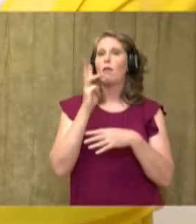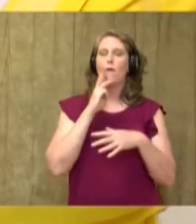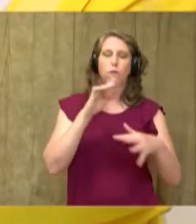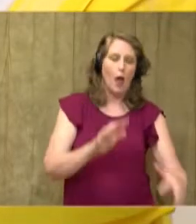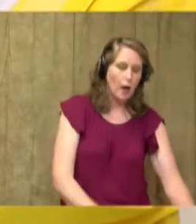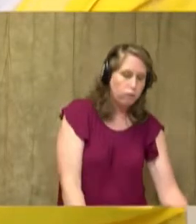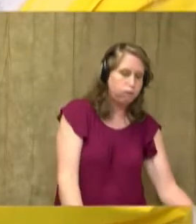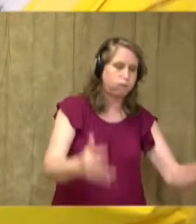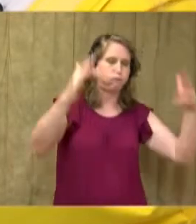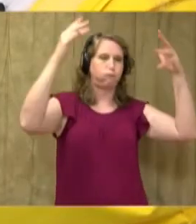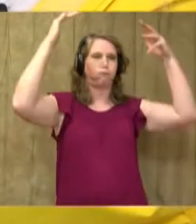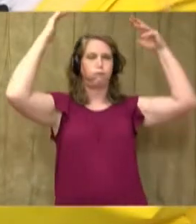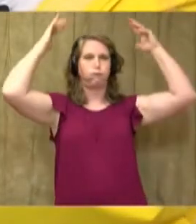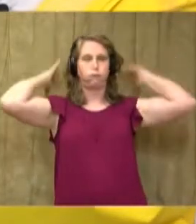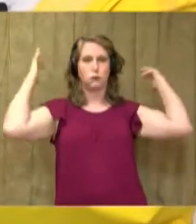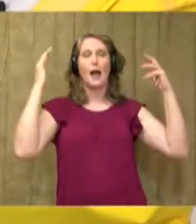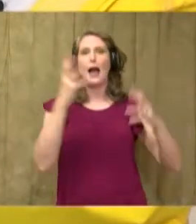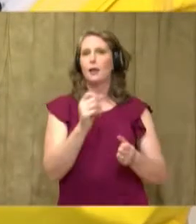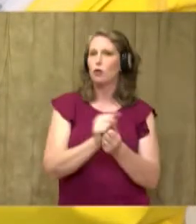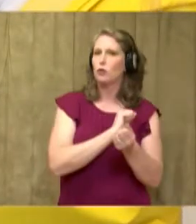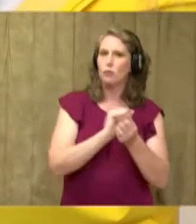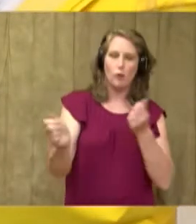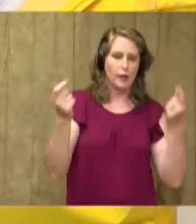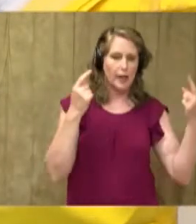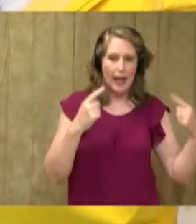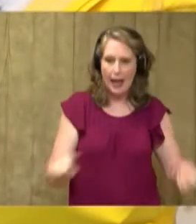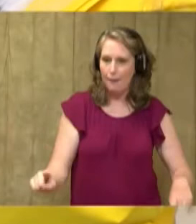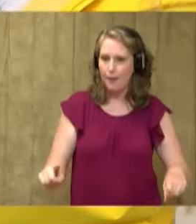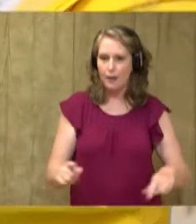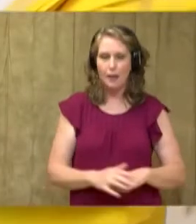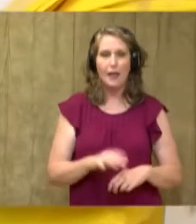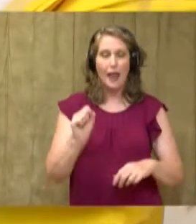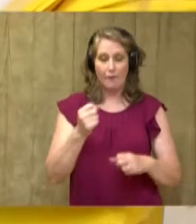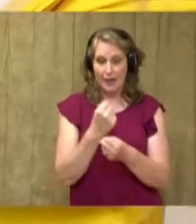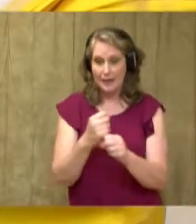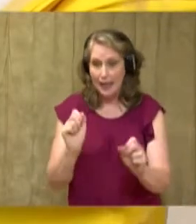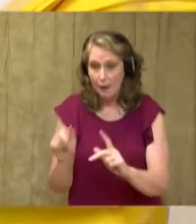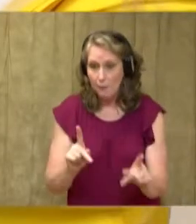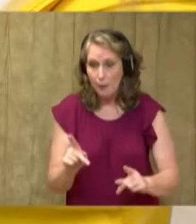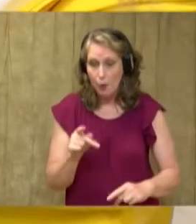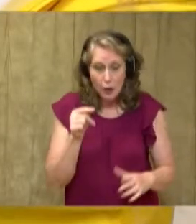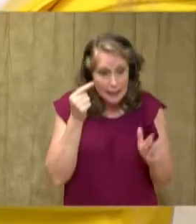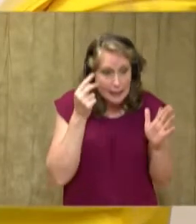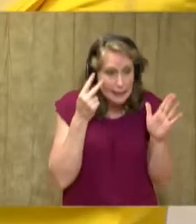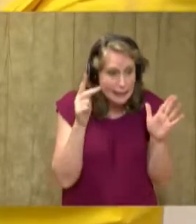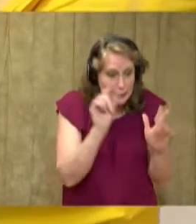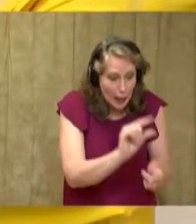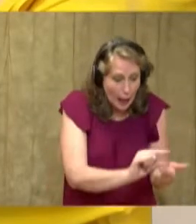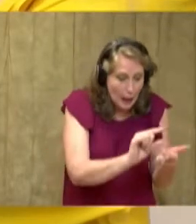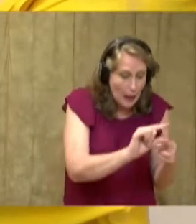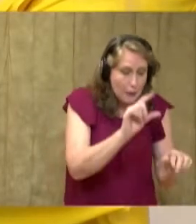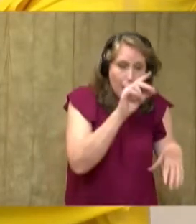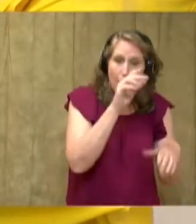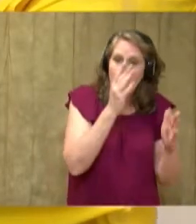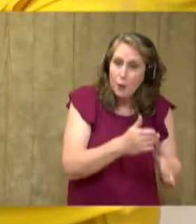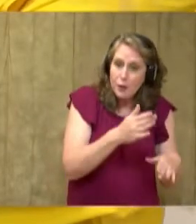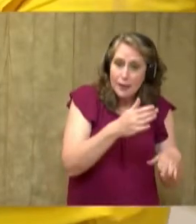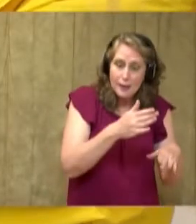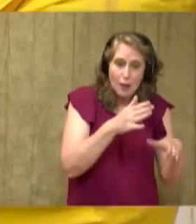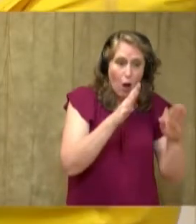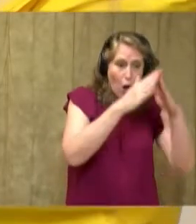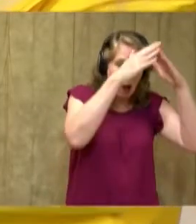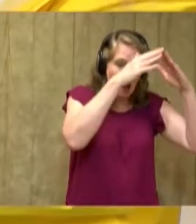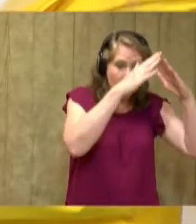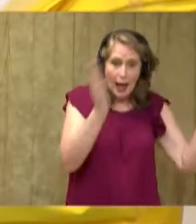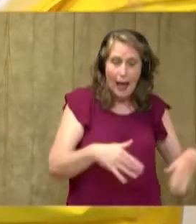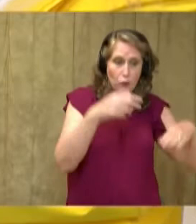flooding and destruction. So look, they're having to rescue people. That little person is on top of their roof.